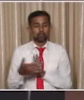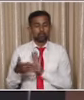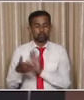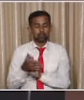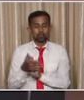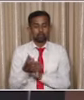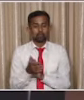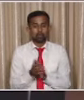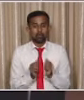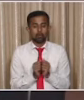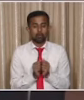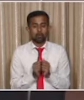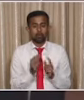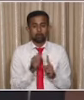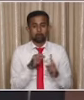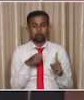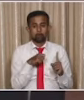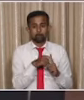Pakistan asked for refueling.